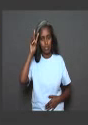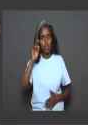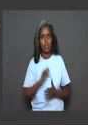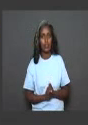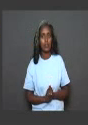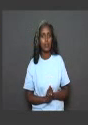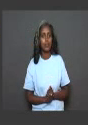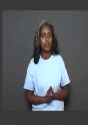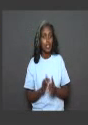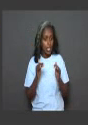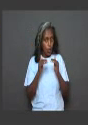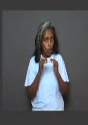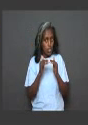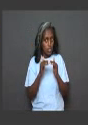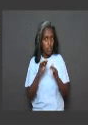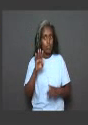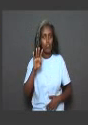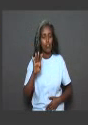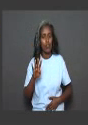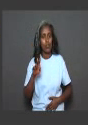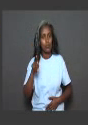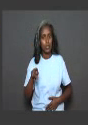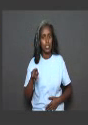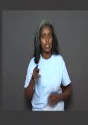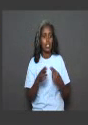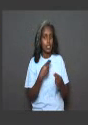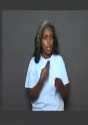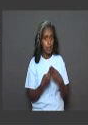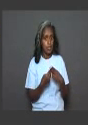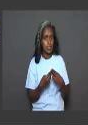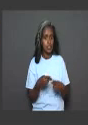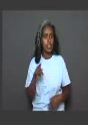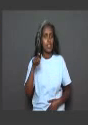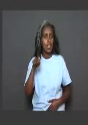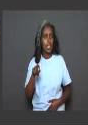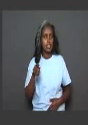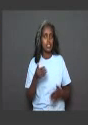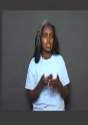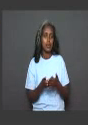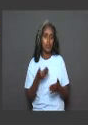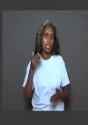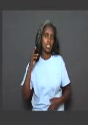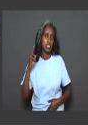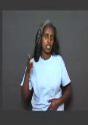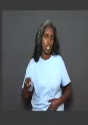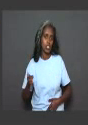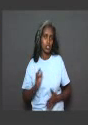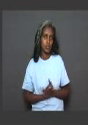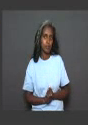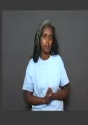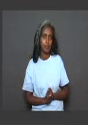squared equals 4p times x minus